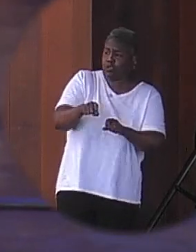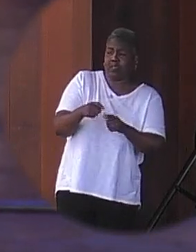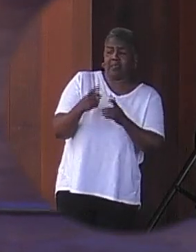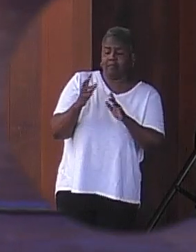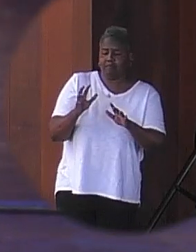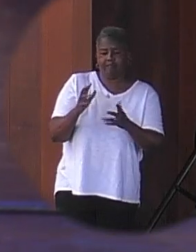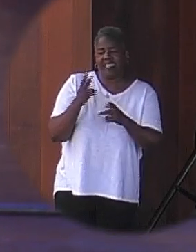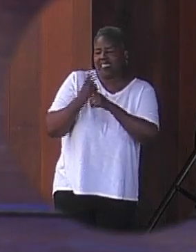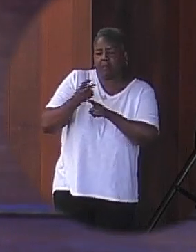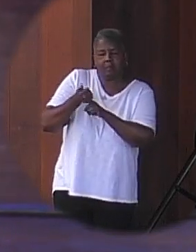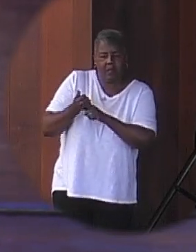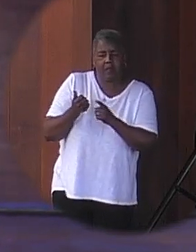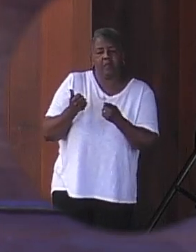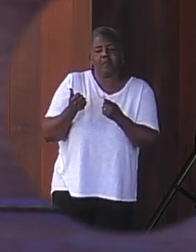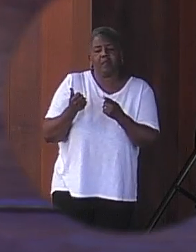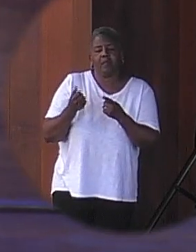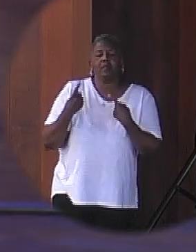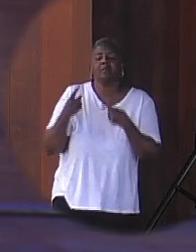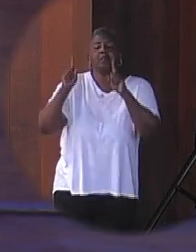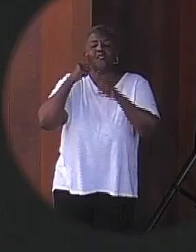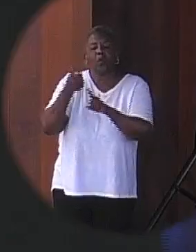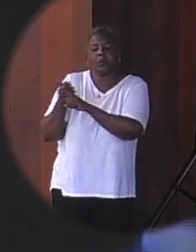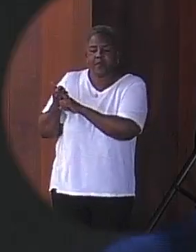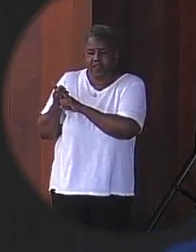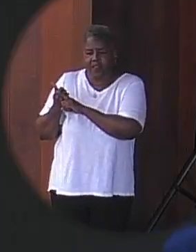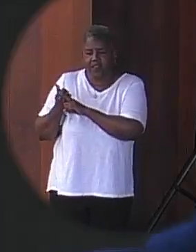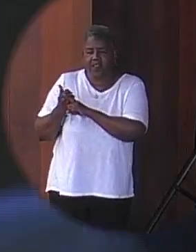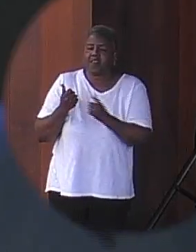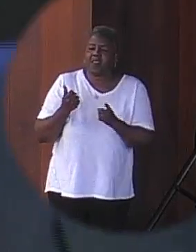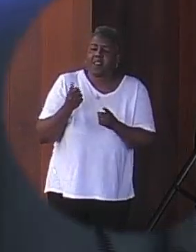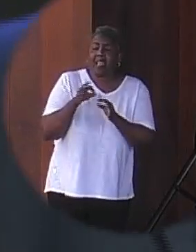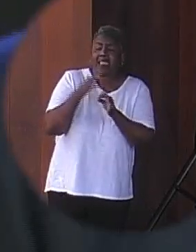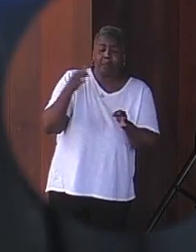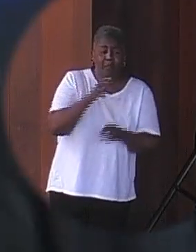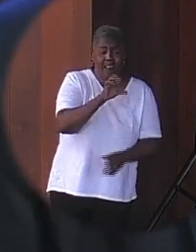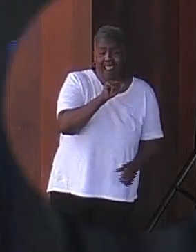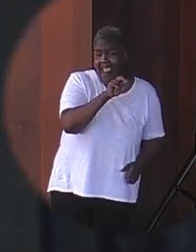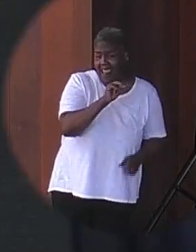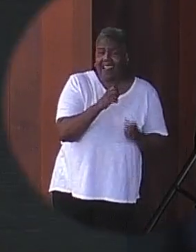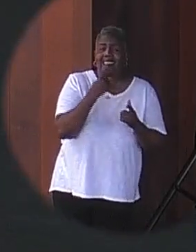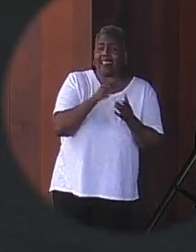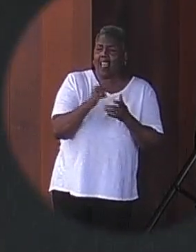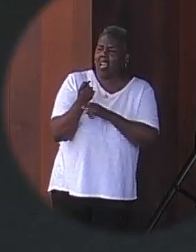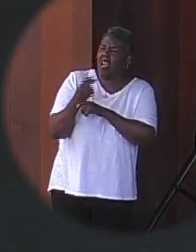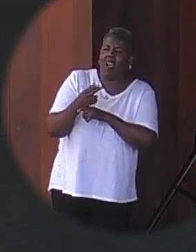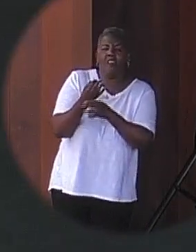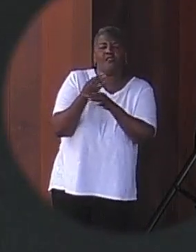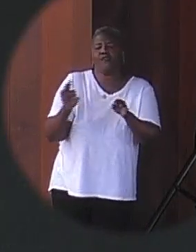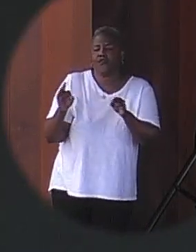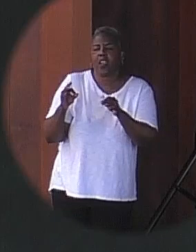pull themselves up by their own bootstraps. It is the spirit of Cain that dominates a free